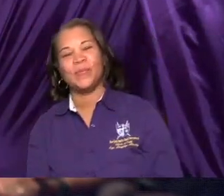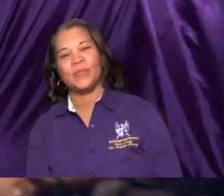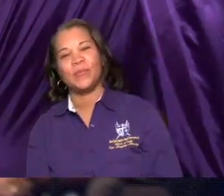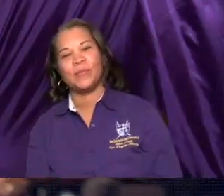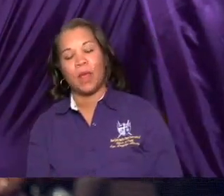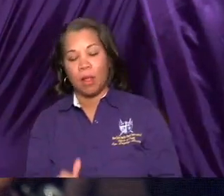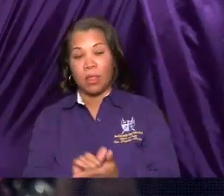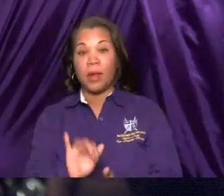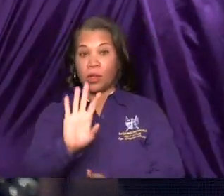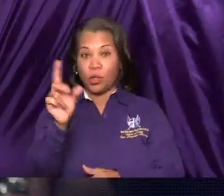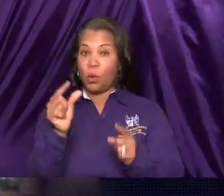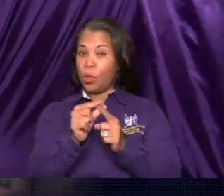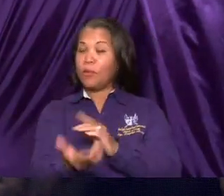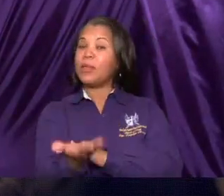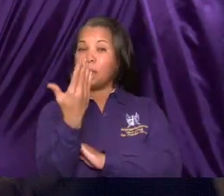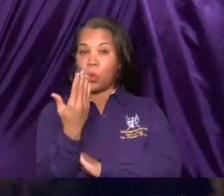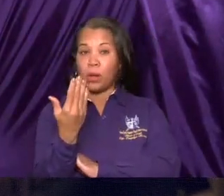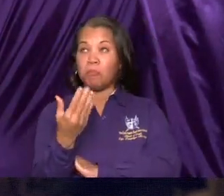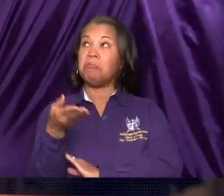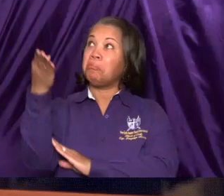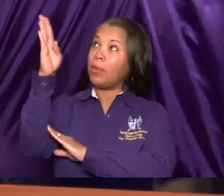That's your word this morning, that he sees you.